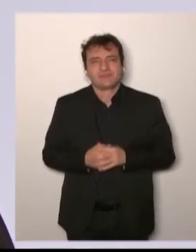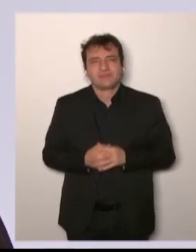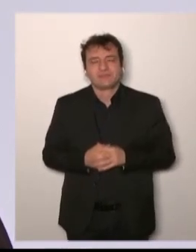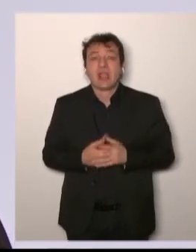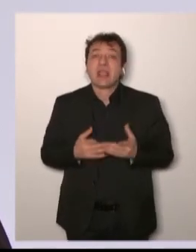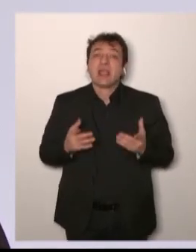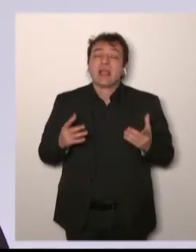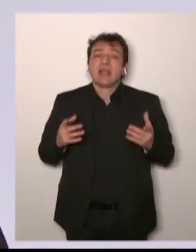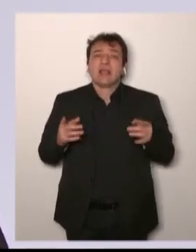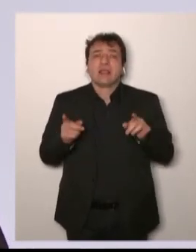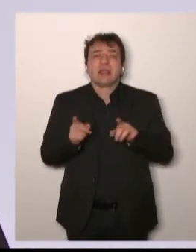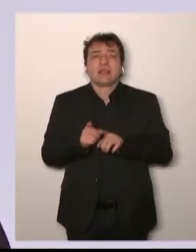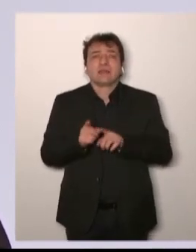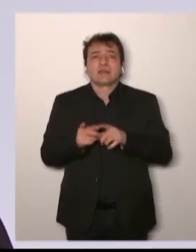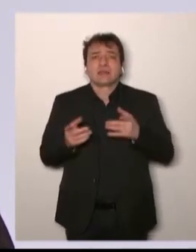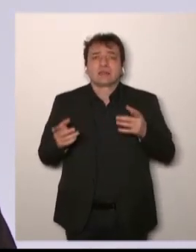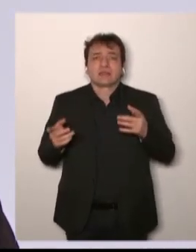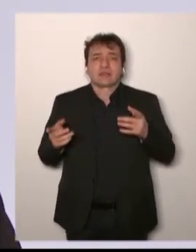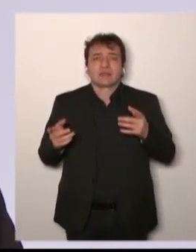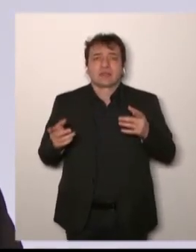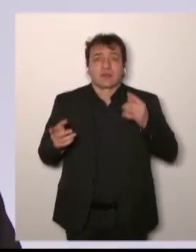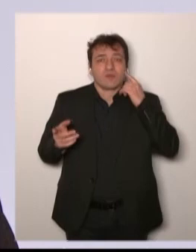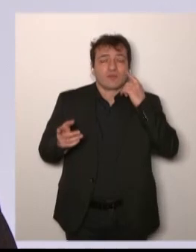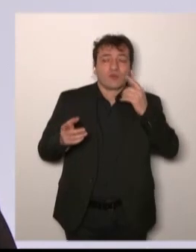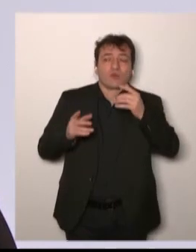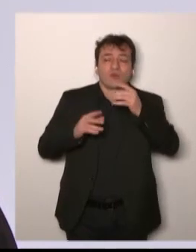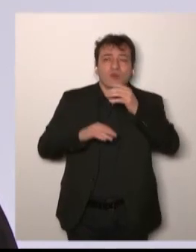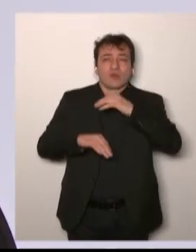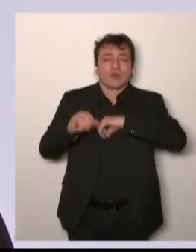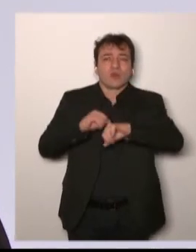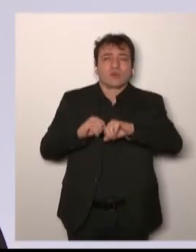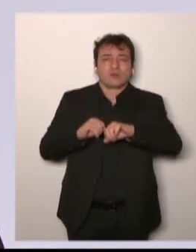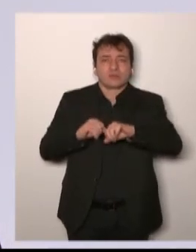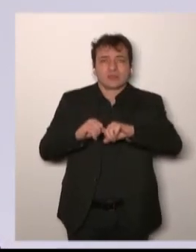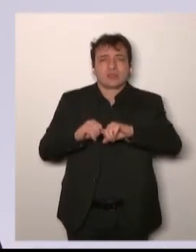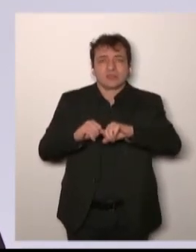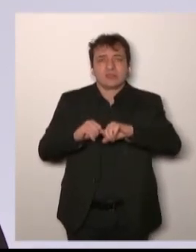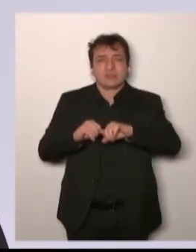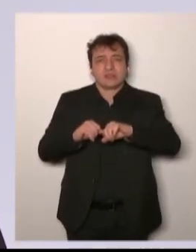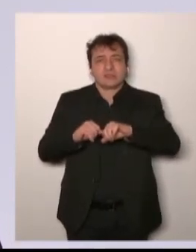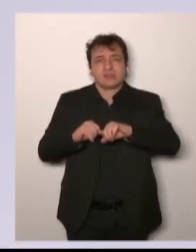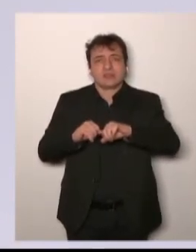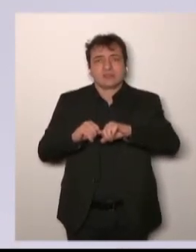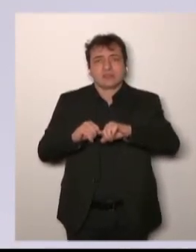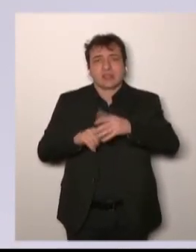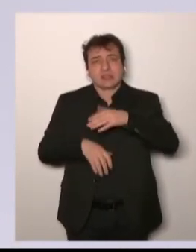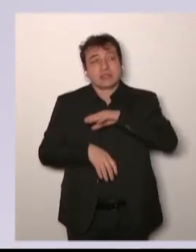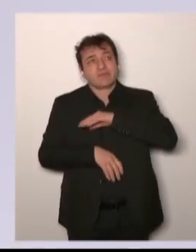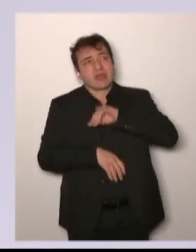organizing this event, the National Cancer Institute for Cancer. It's an important date